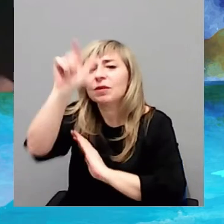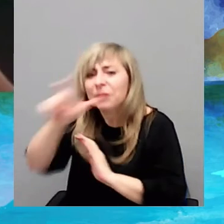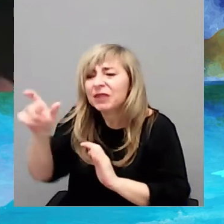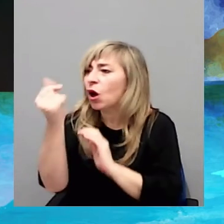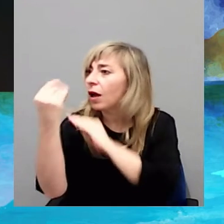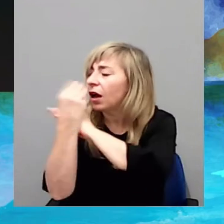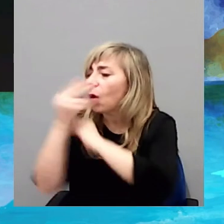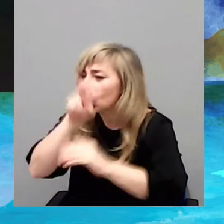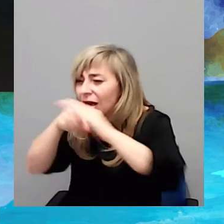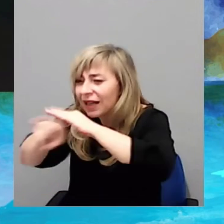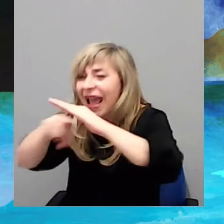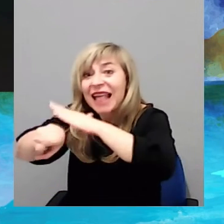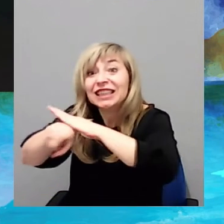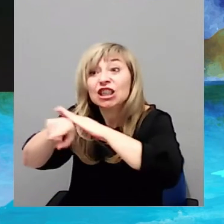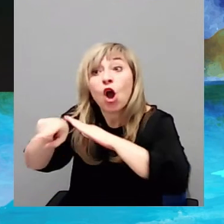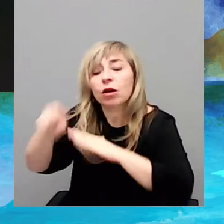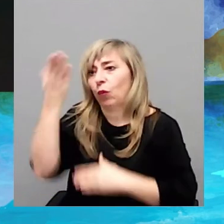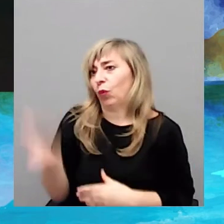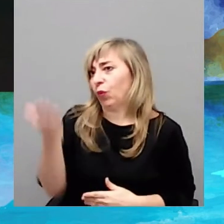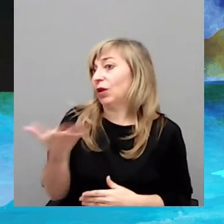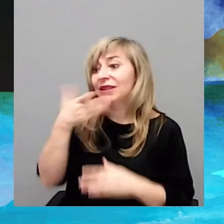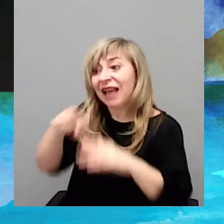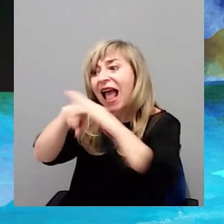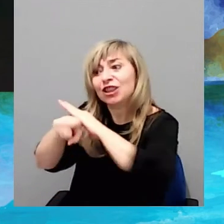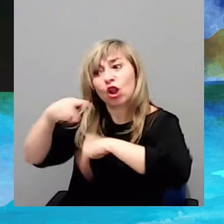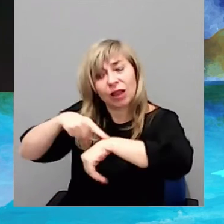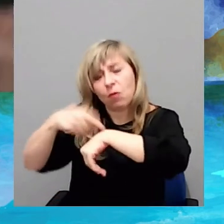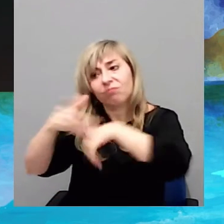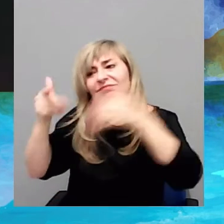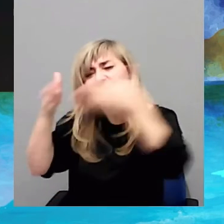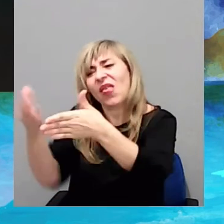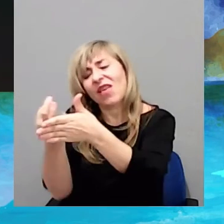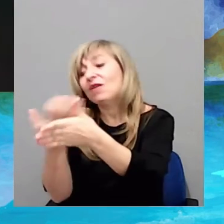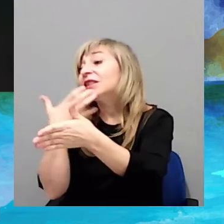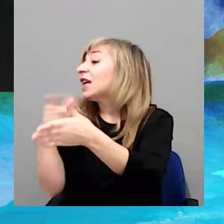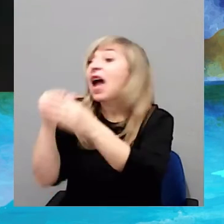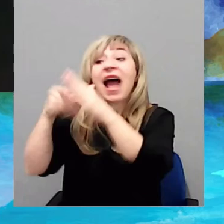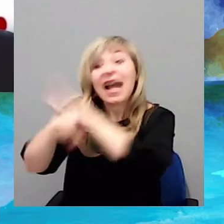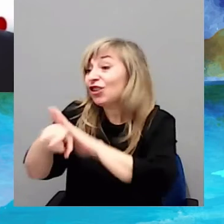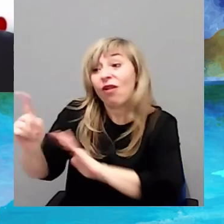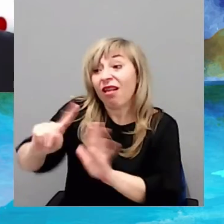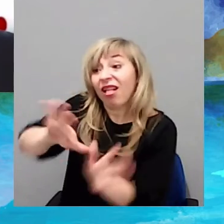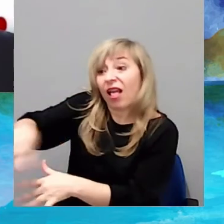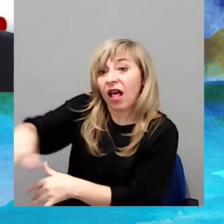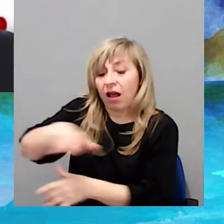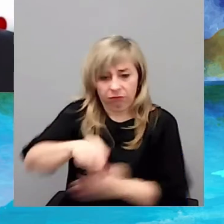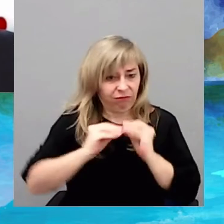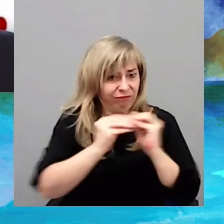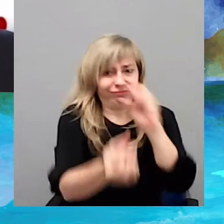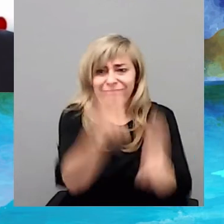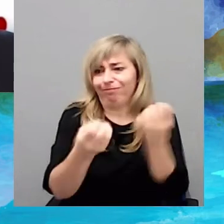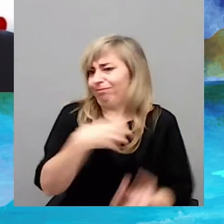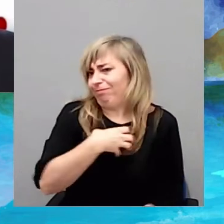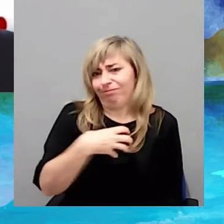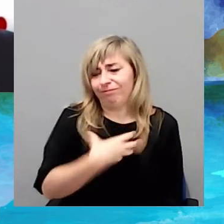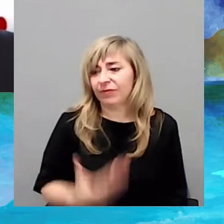us to be able to have the resources and the people to do it. I don't know the rest of you. What's your Bueno, veo perspective? que además de dedicar